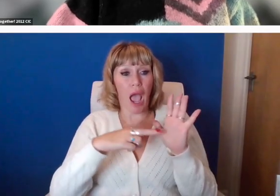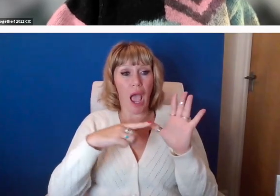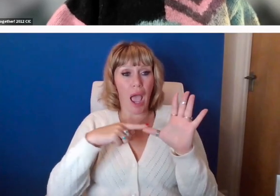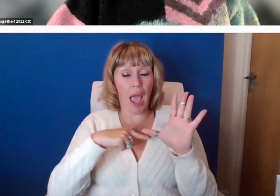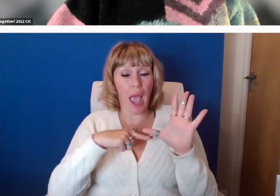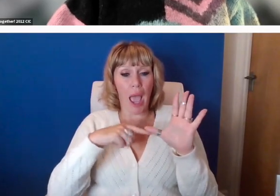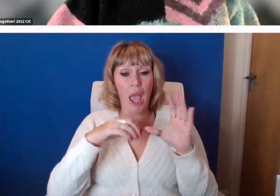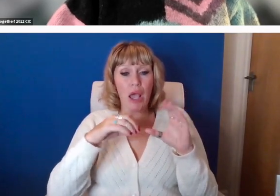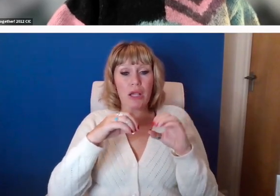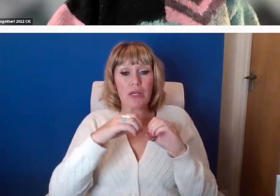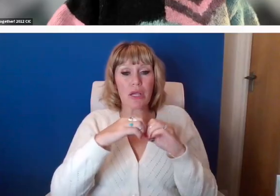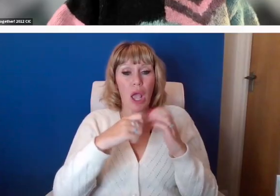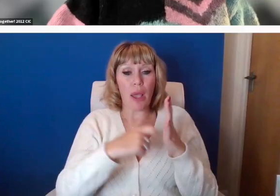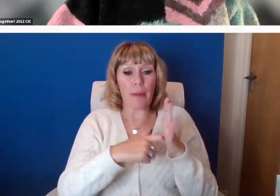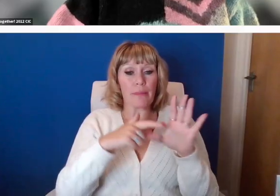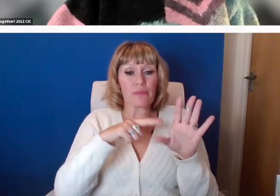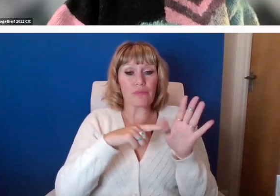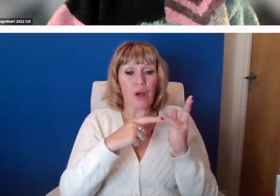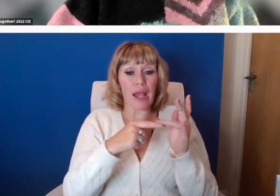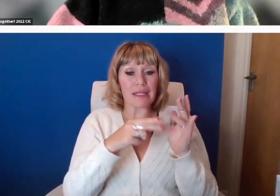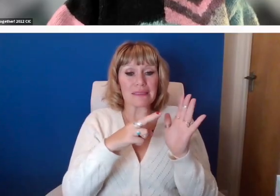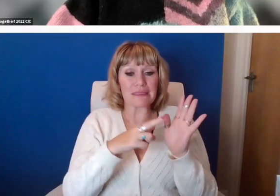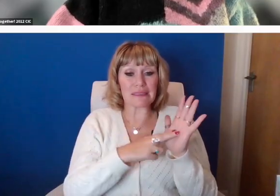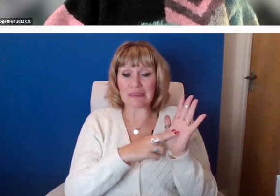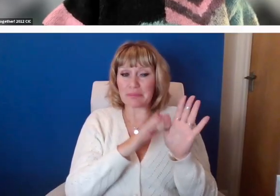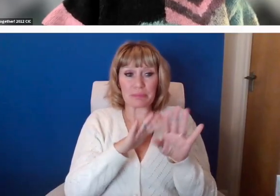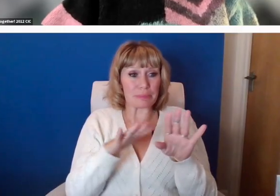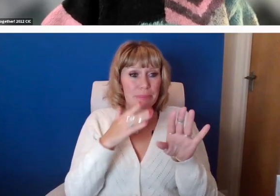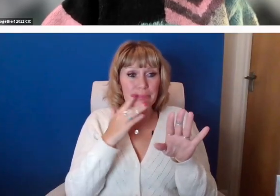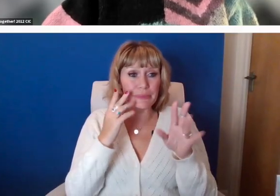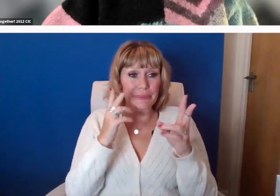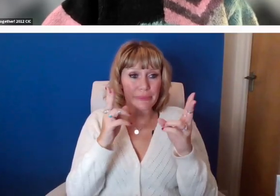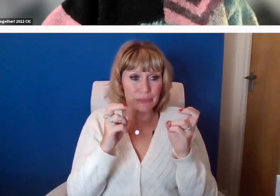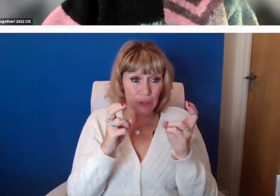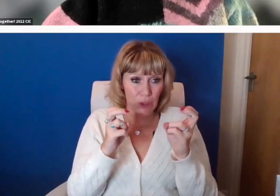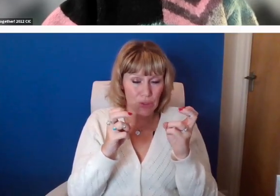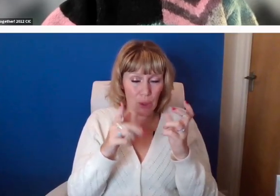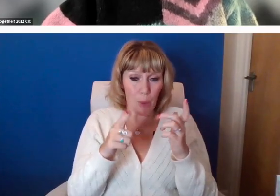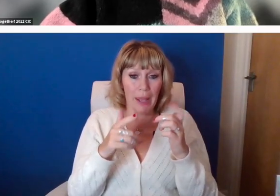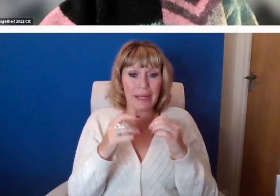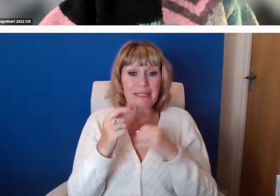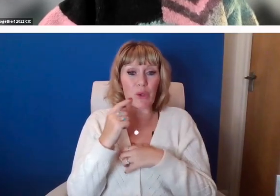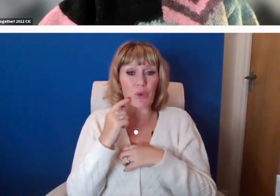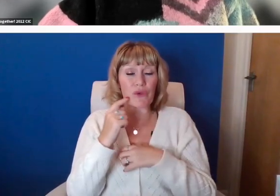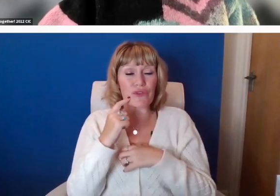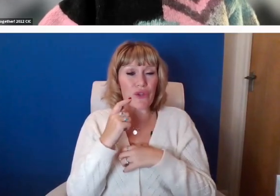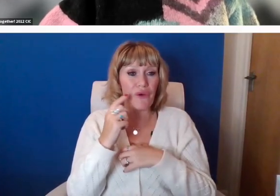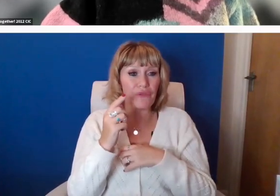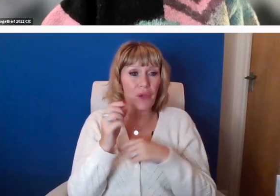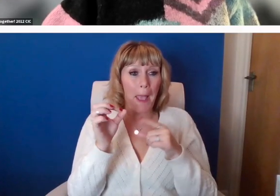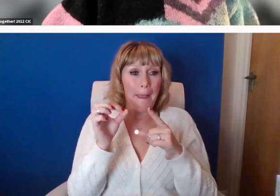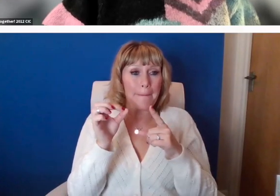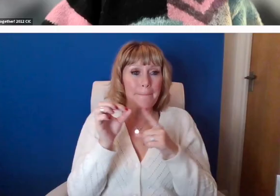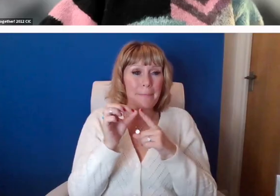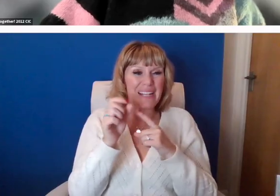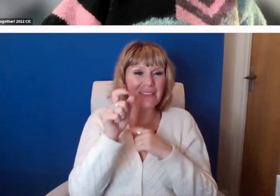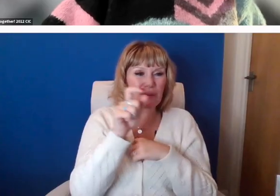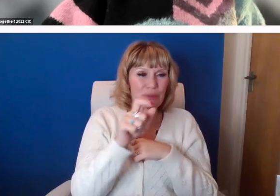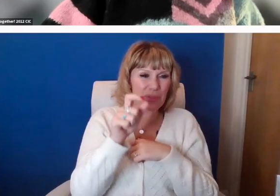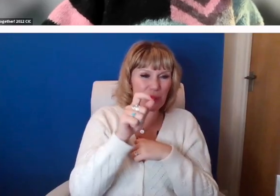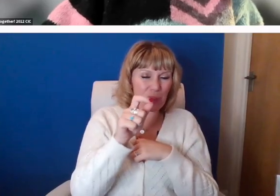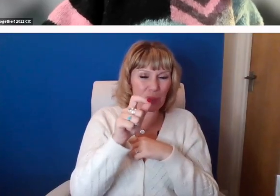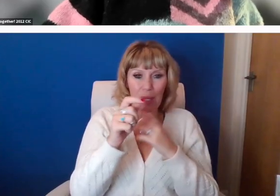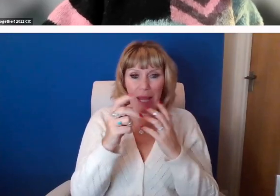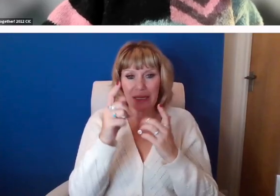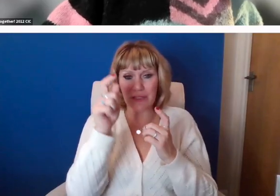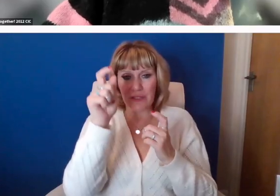It's 2020, it's from 2023, soft pastels and pastel pencils. And it's a drawn portrait